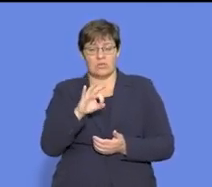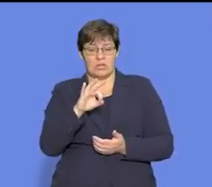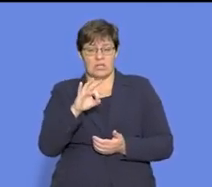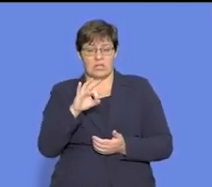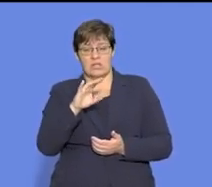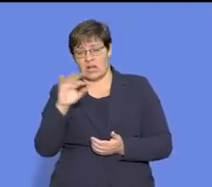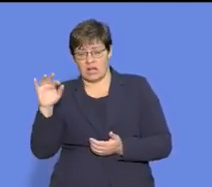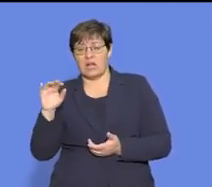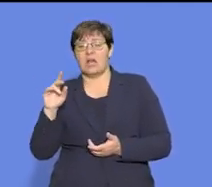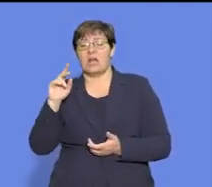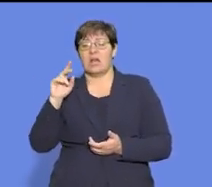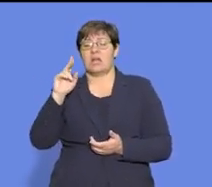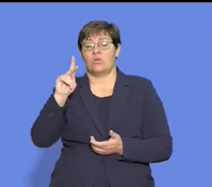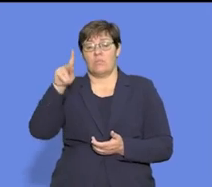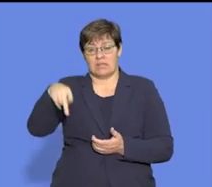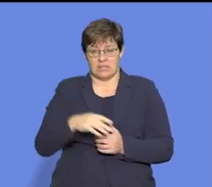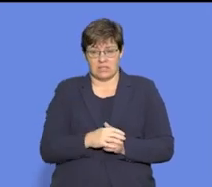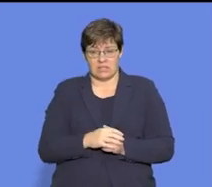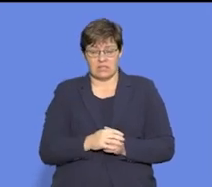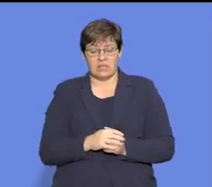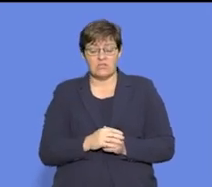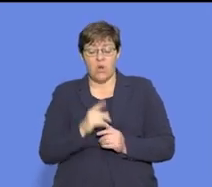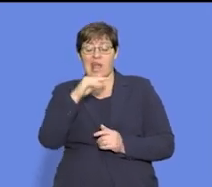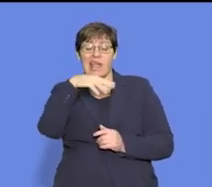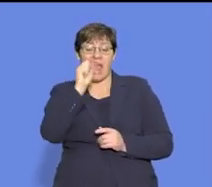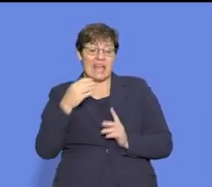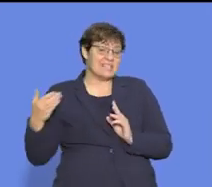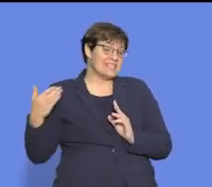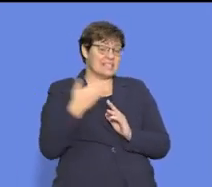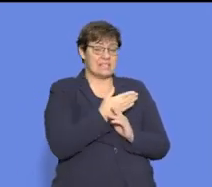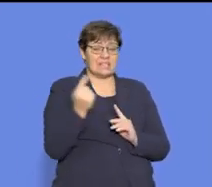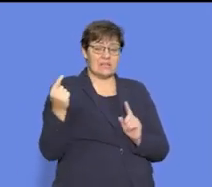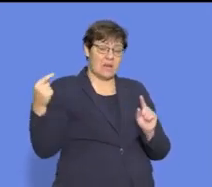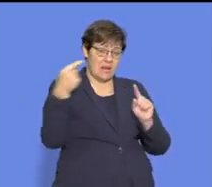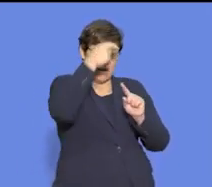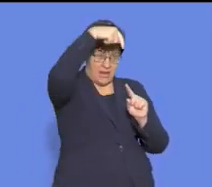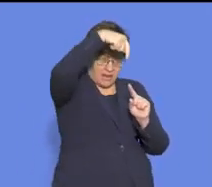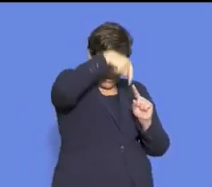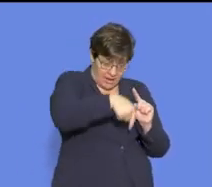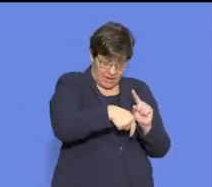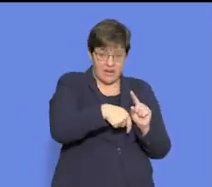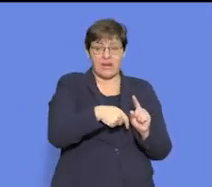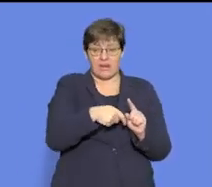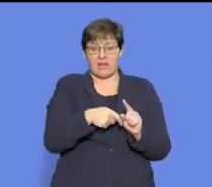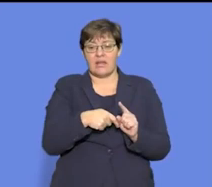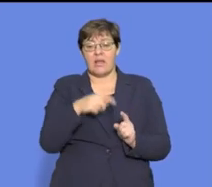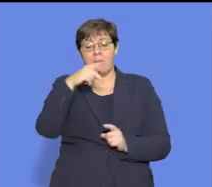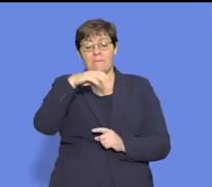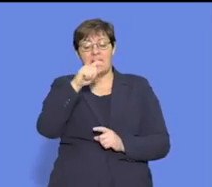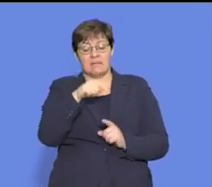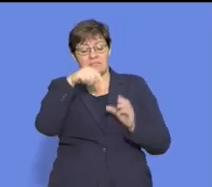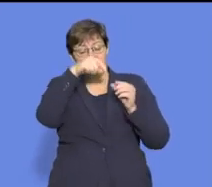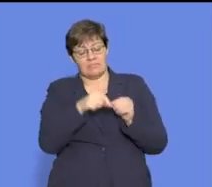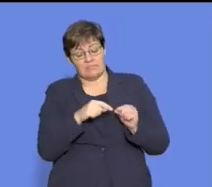101,325 pascals, same sort of thing. And it's hydrogen gas that's going in there. It runs down here. There's